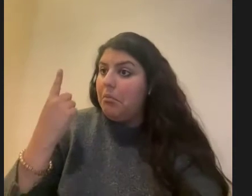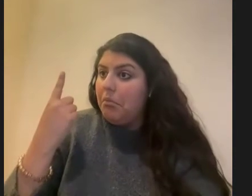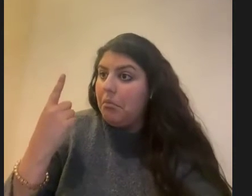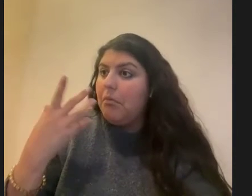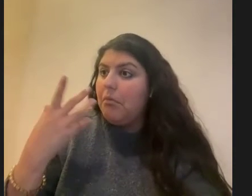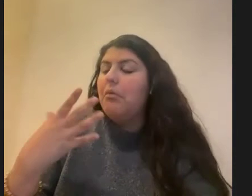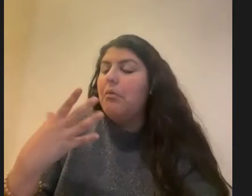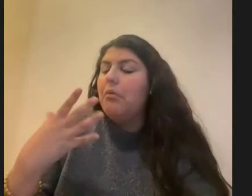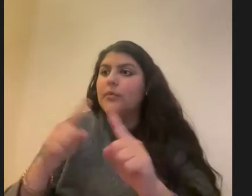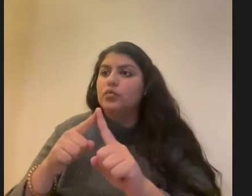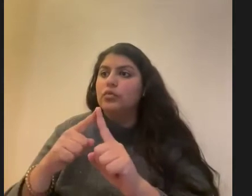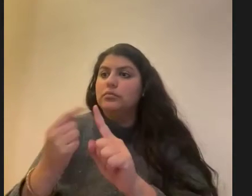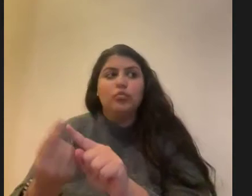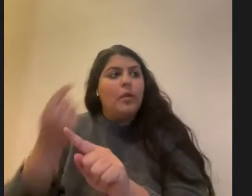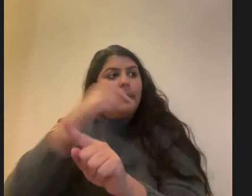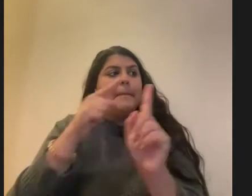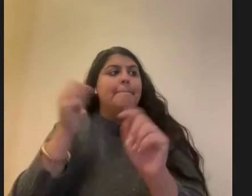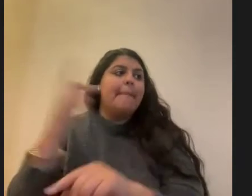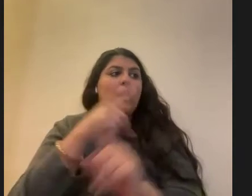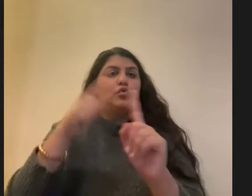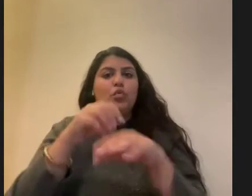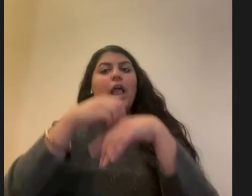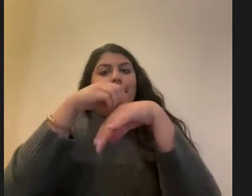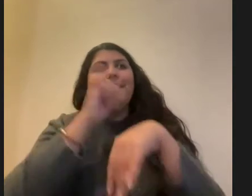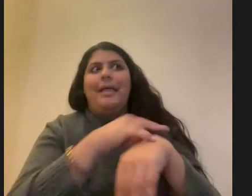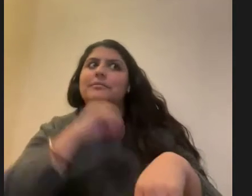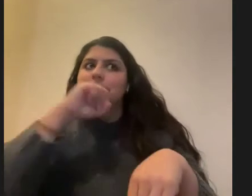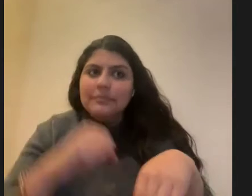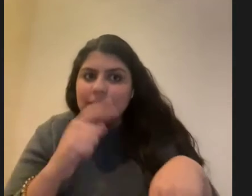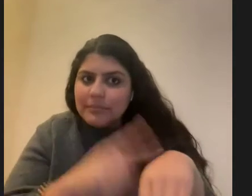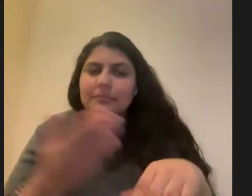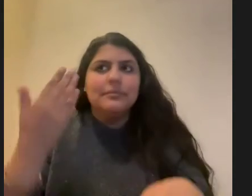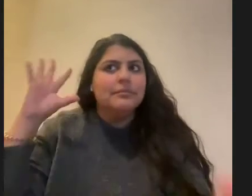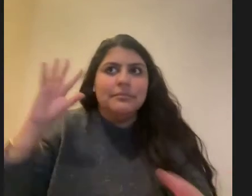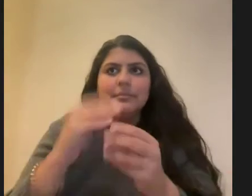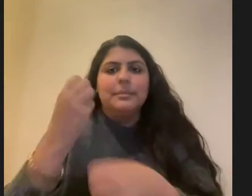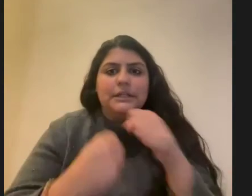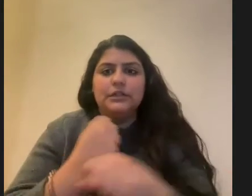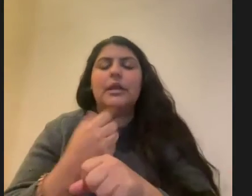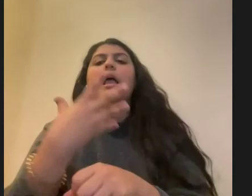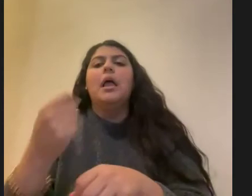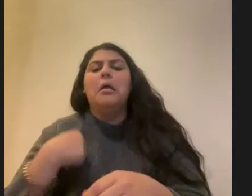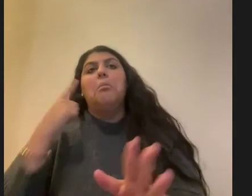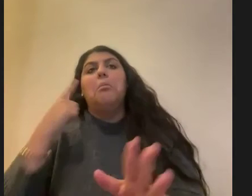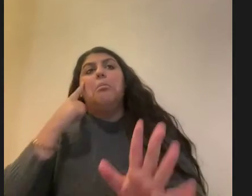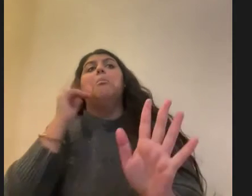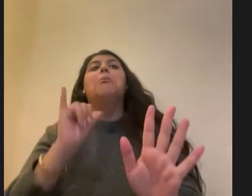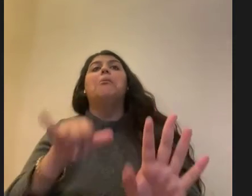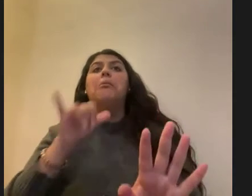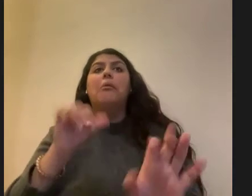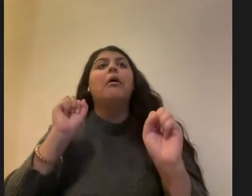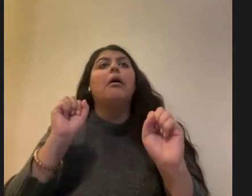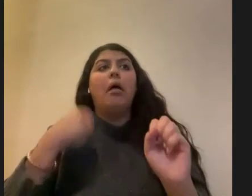it back to cephalopods, which had always been my love. And then I was like, oh, I think I'm gonna go full send and